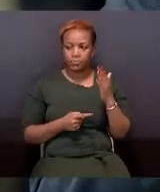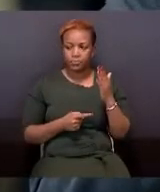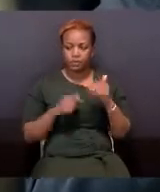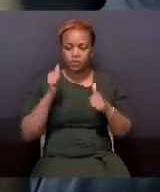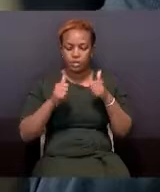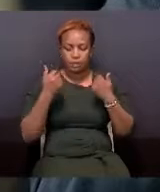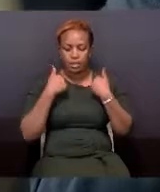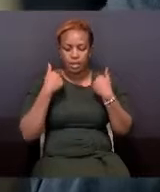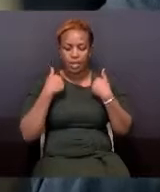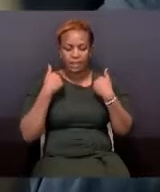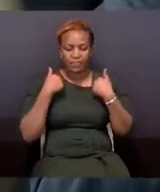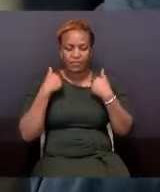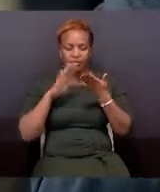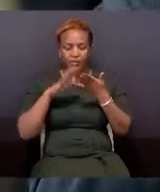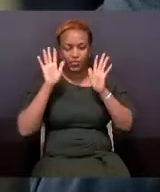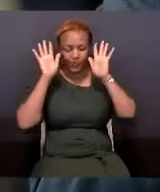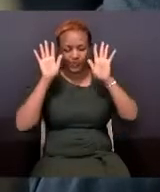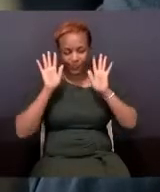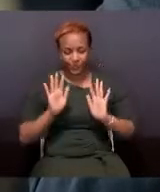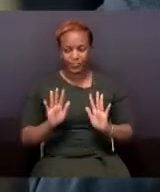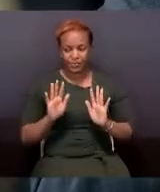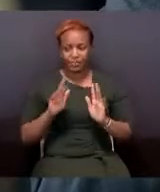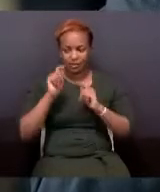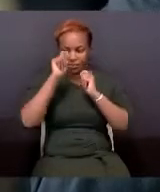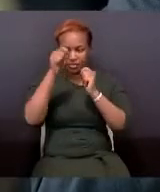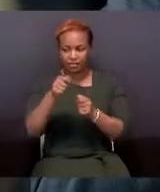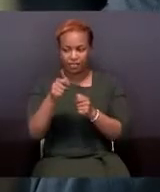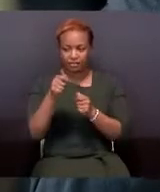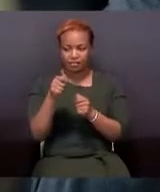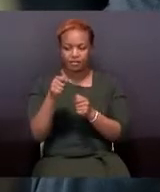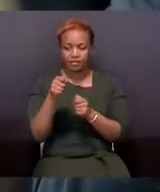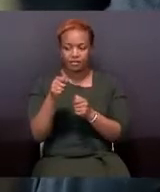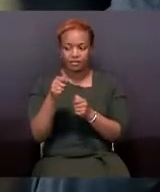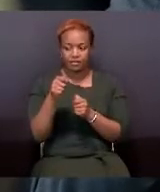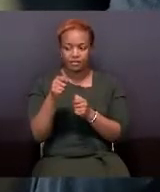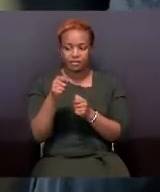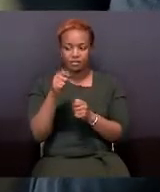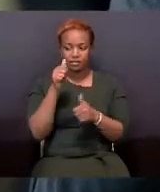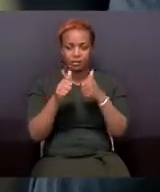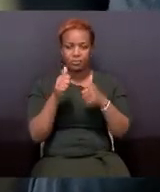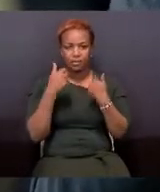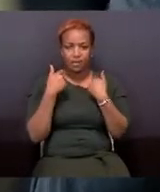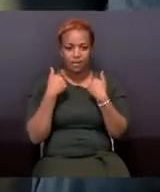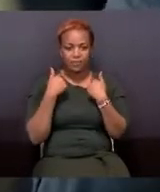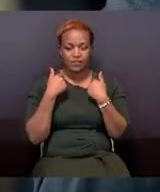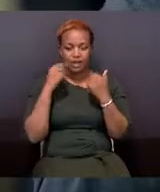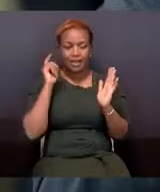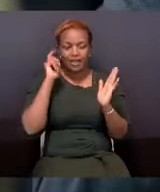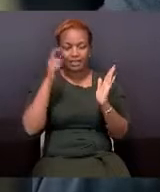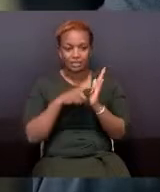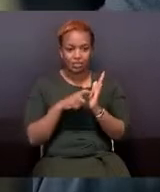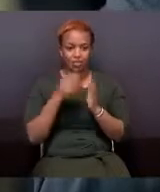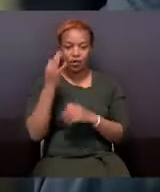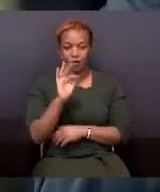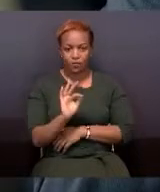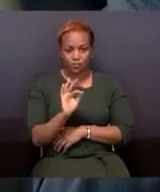agriculture is not important, that was a big mistake. But I think every day there is realization of